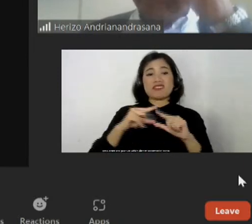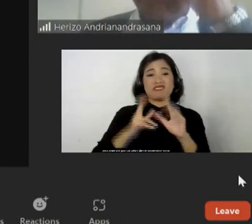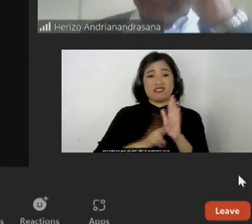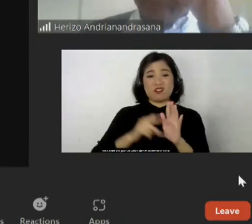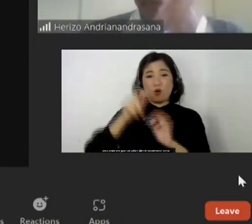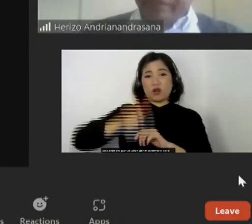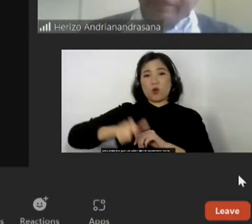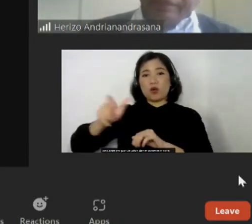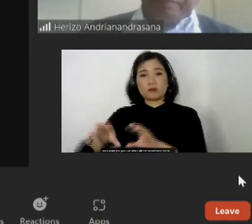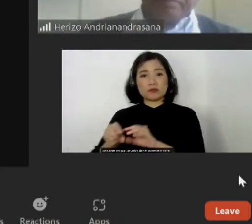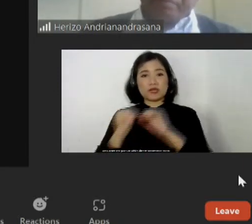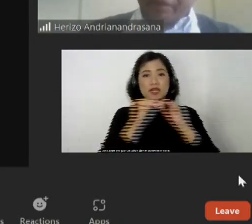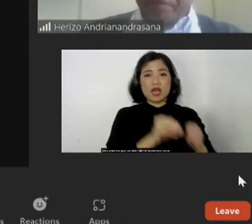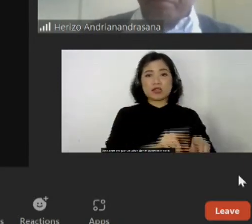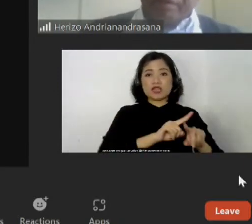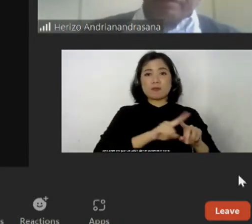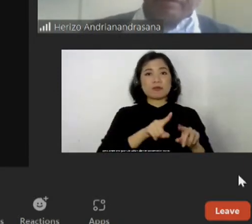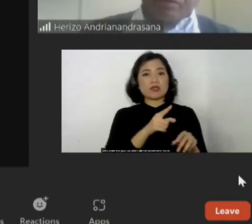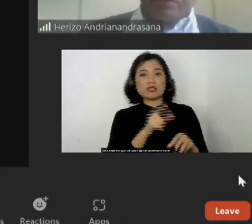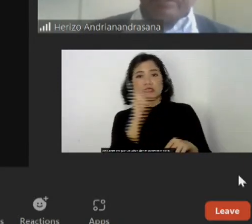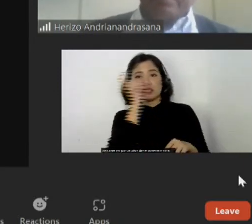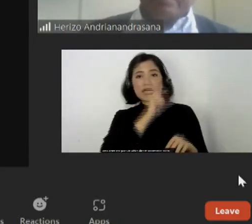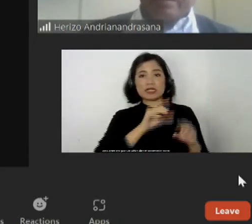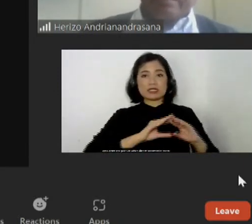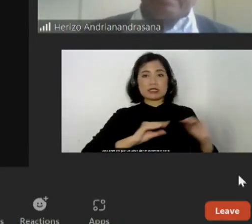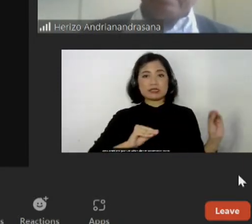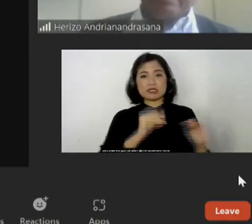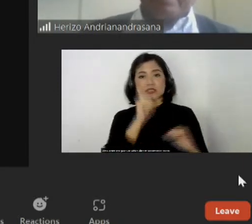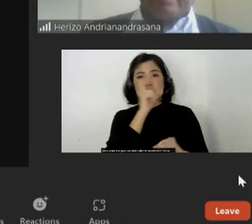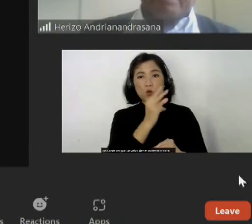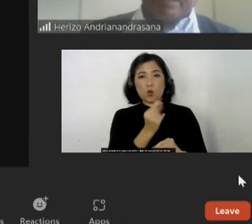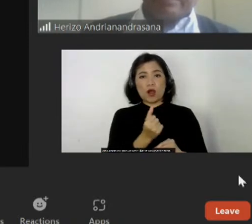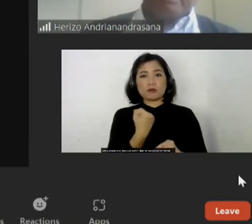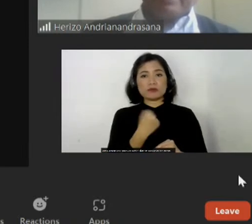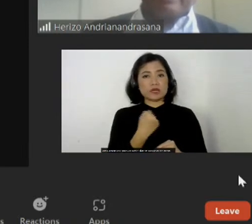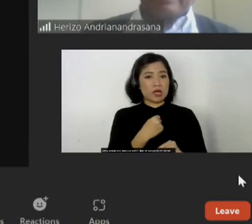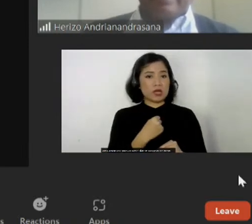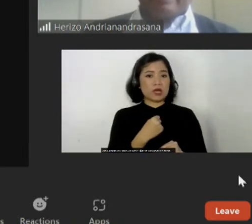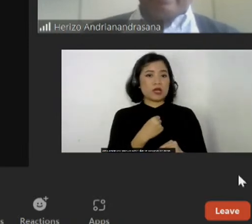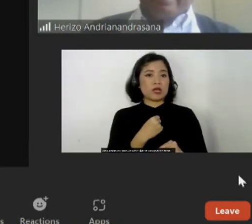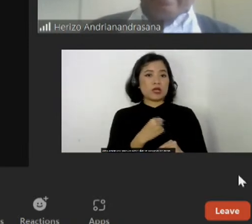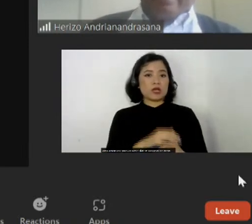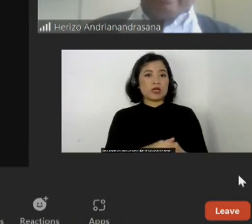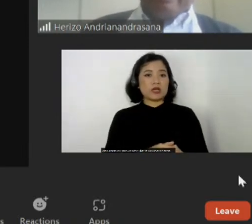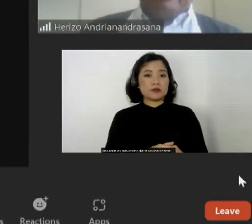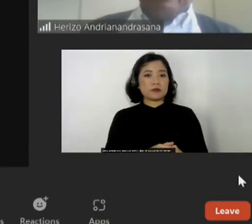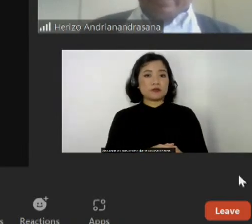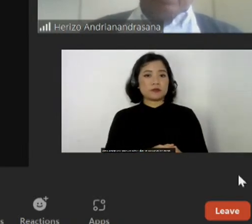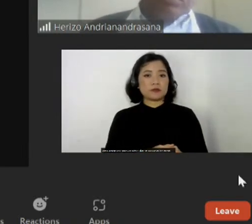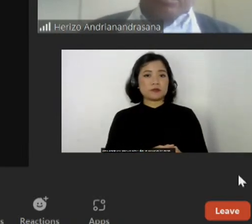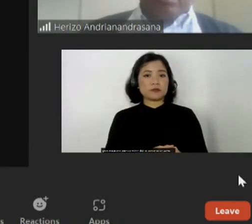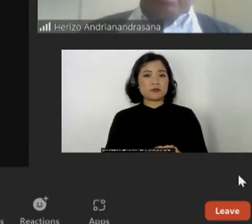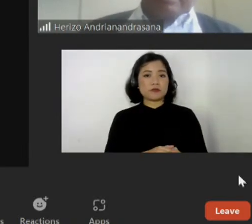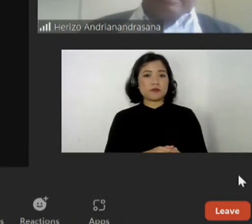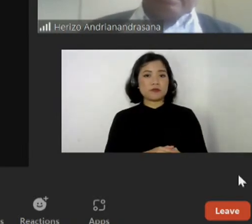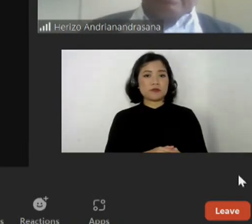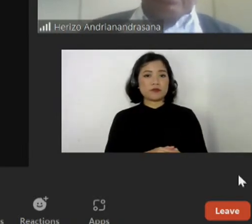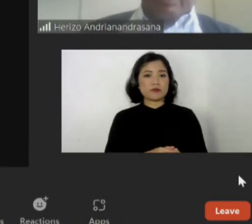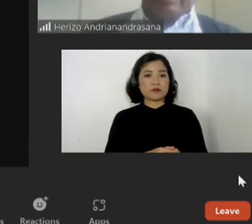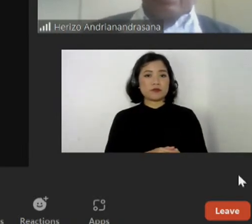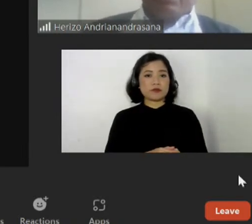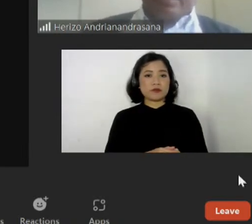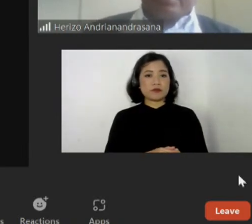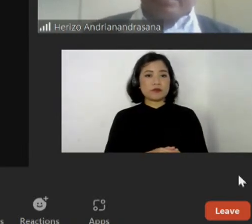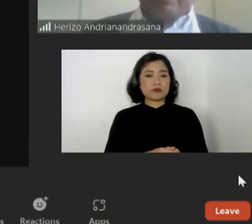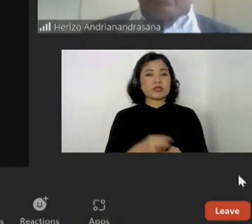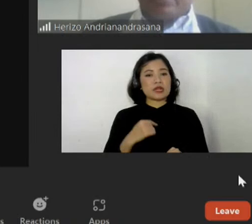money by growing maize and peanuts. And I was curious a few